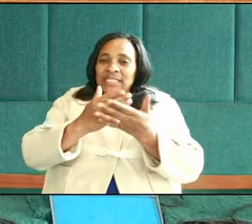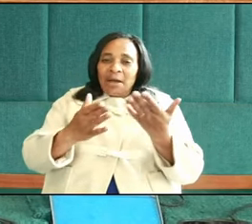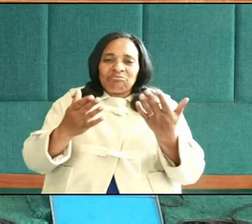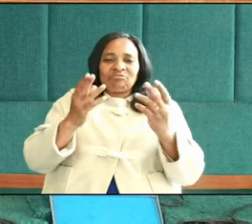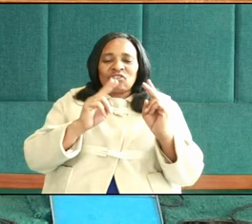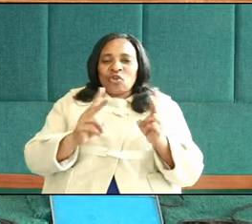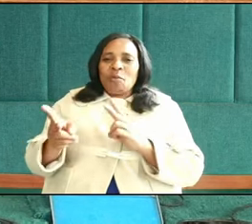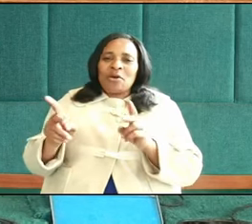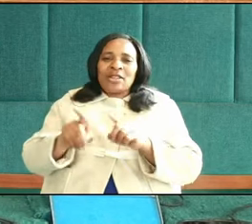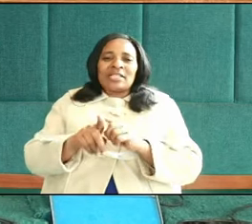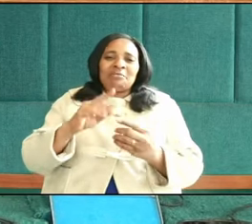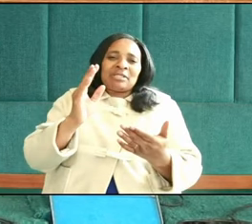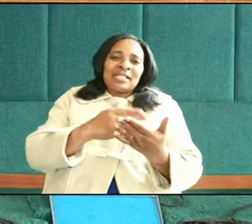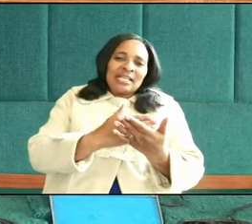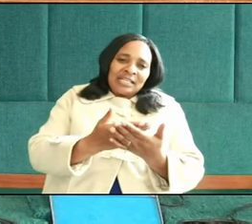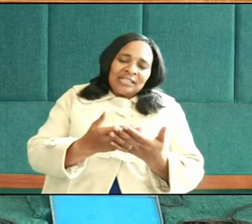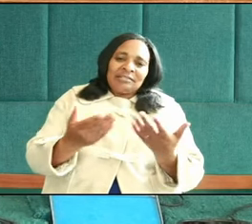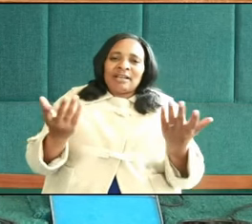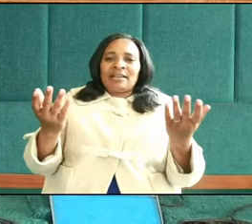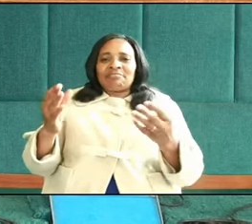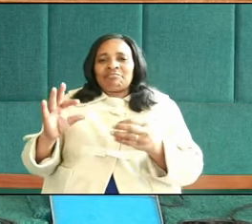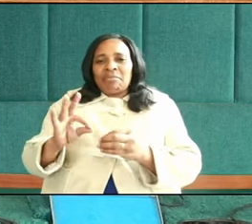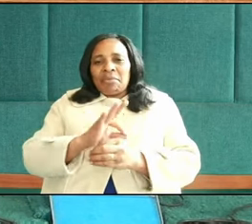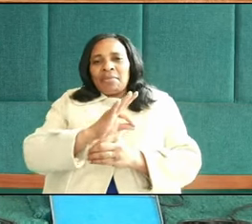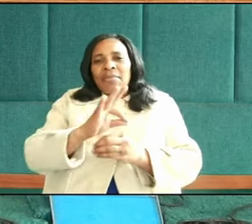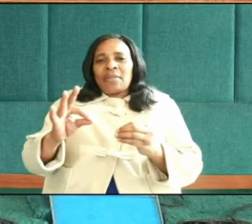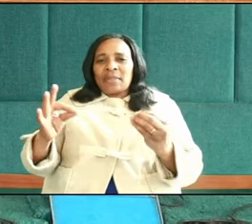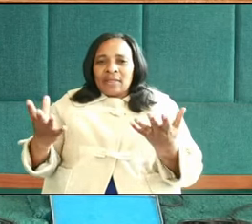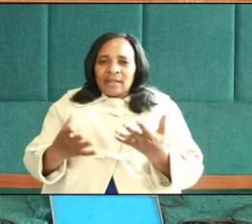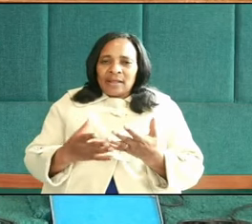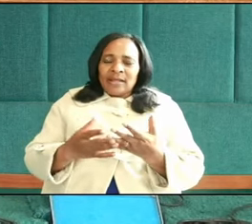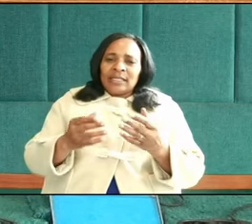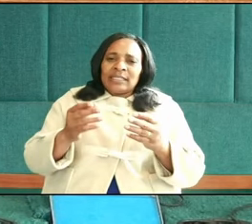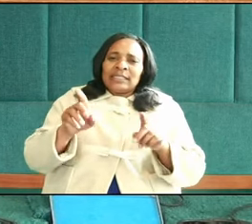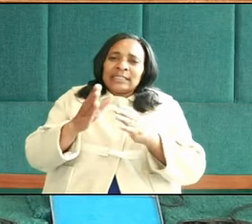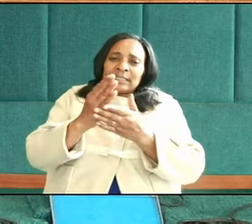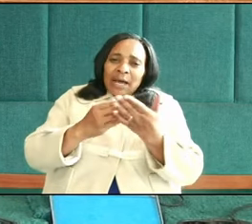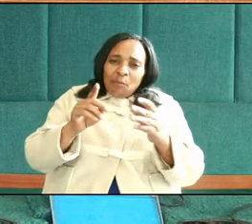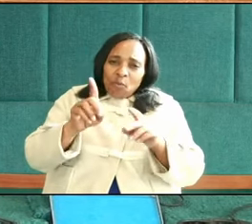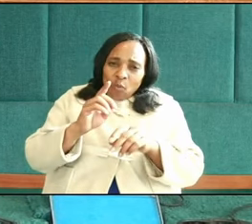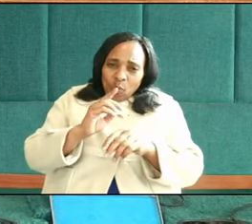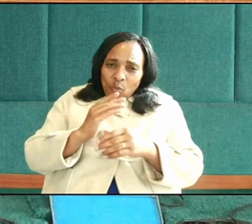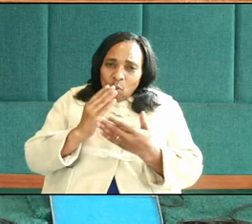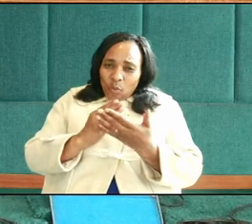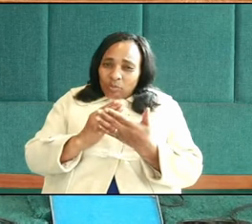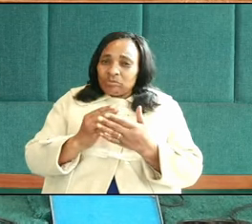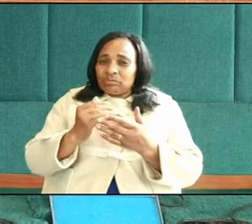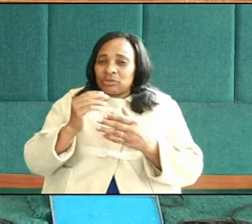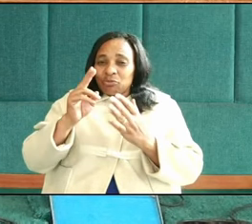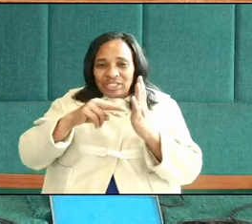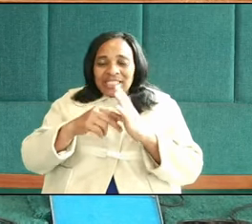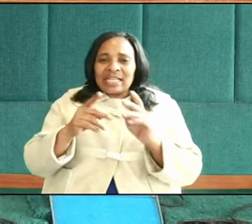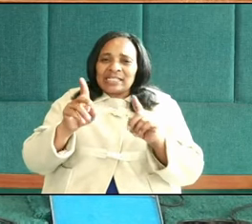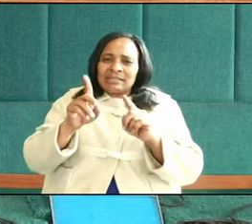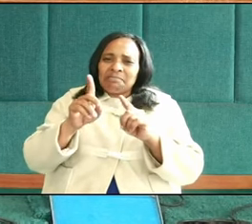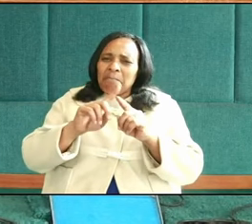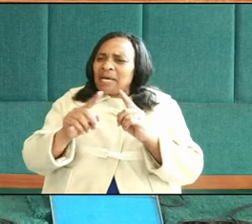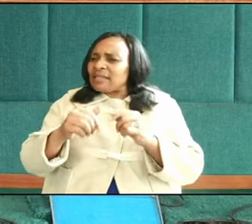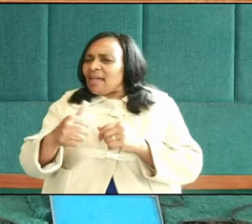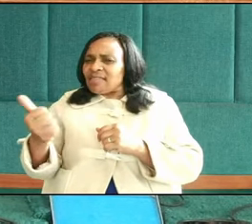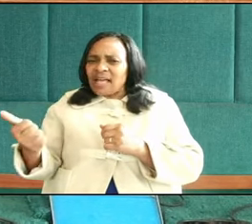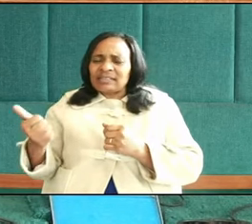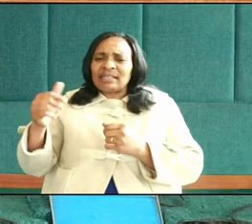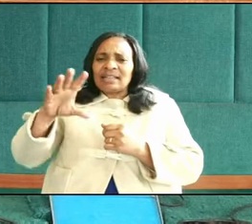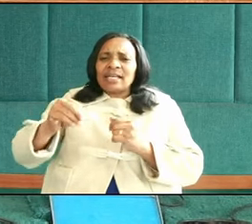obvious, like singing and playing instruments. You can tell if someone is good when it comes to music. But for others, it takes